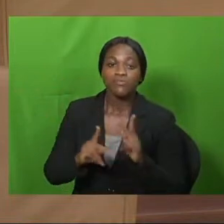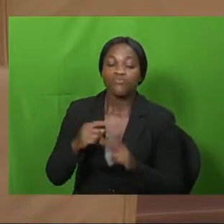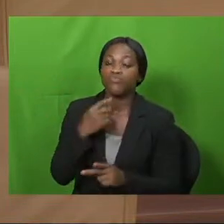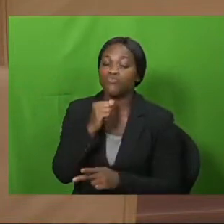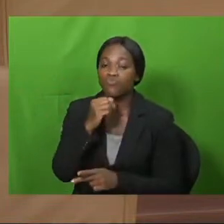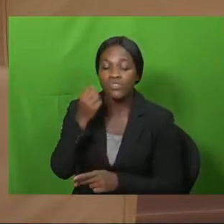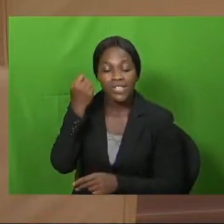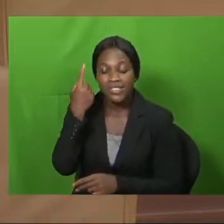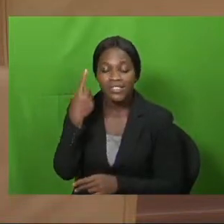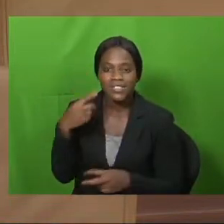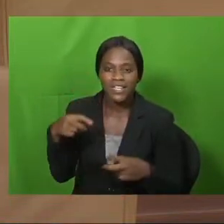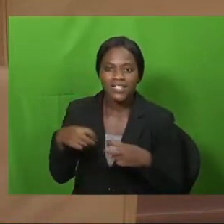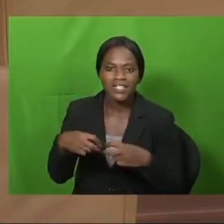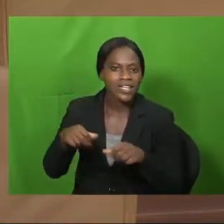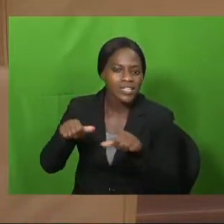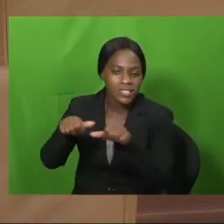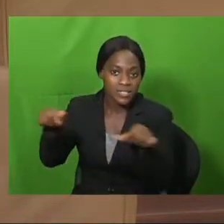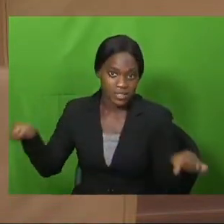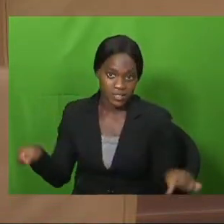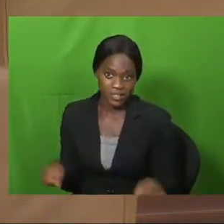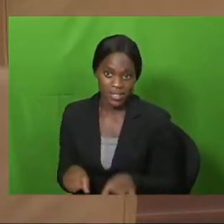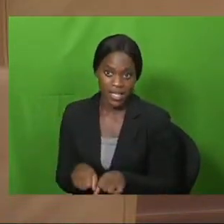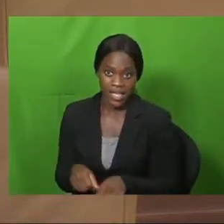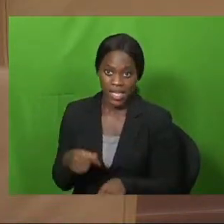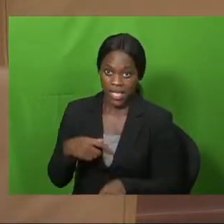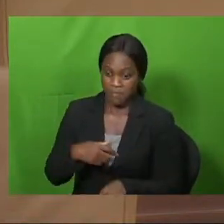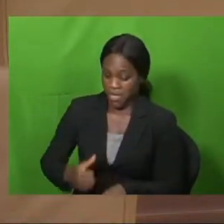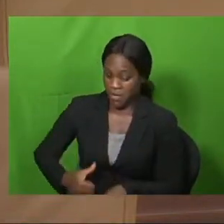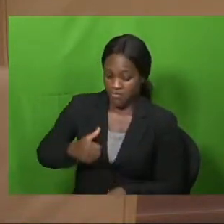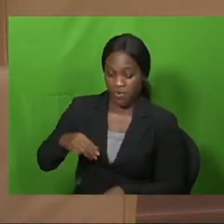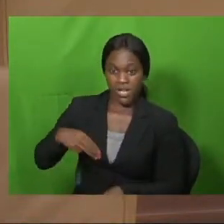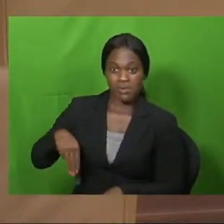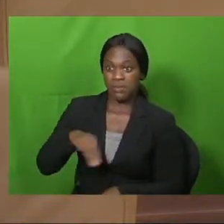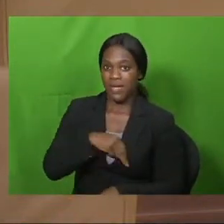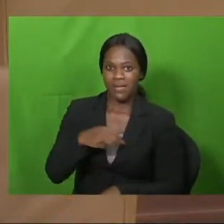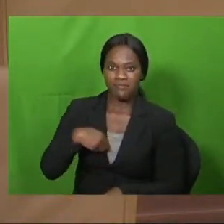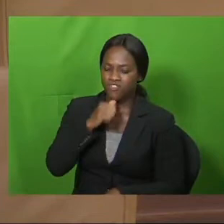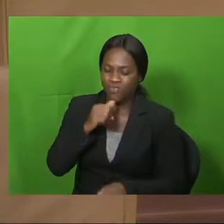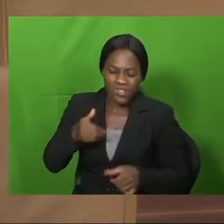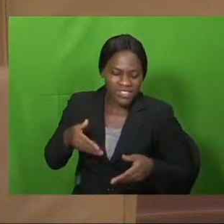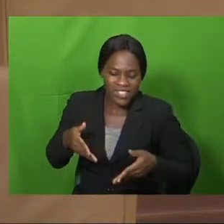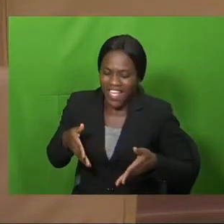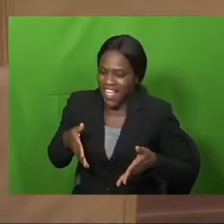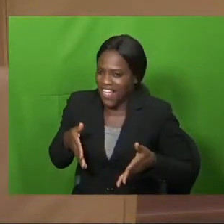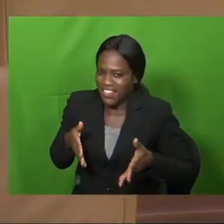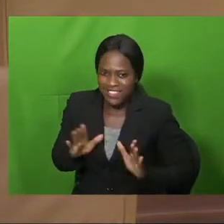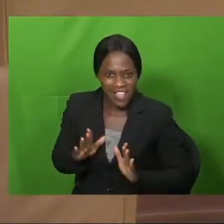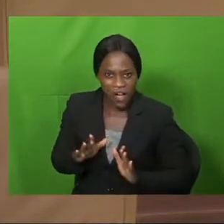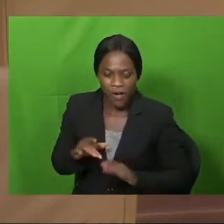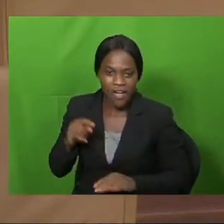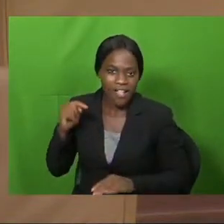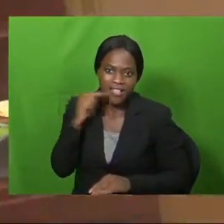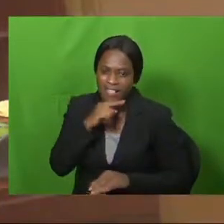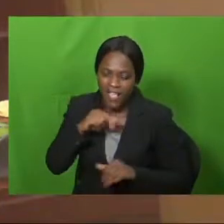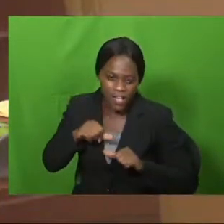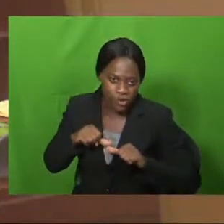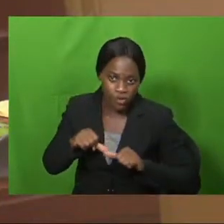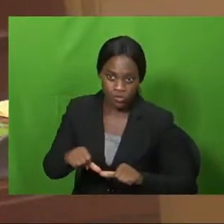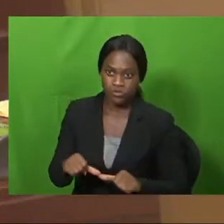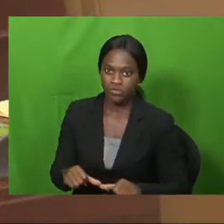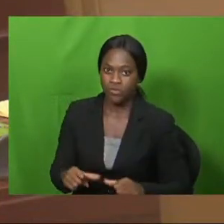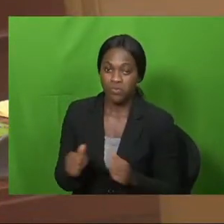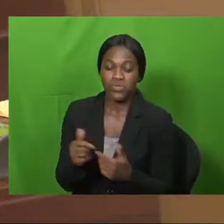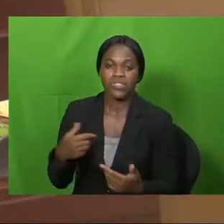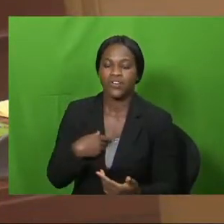the energy sector. And as far as I remain the ranking member, I will not allow this false narrative to continue without it being